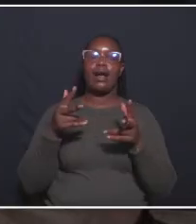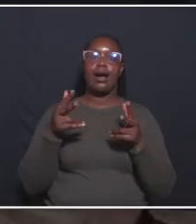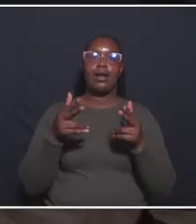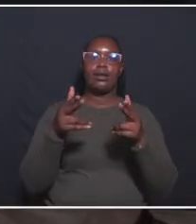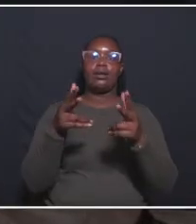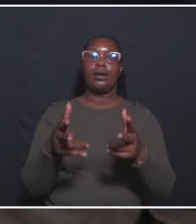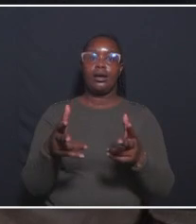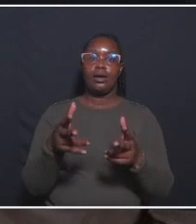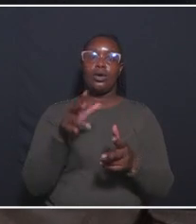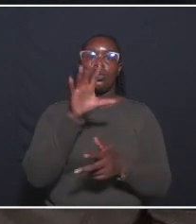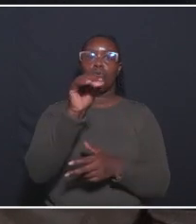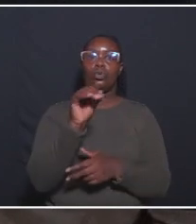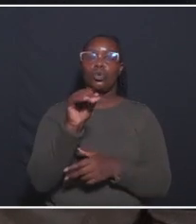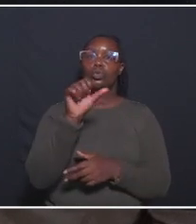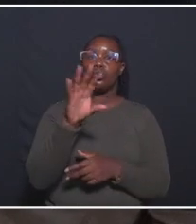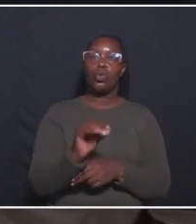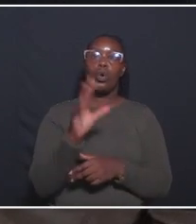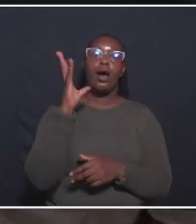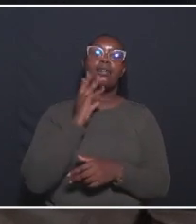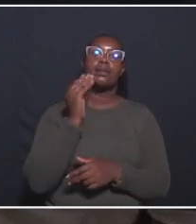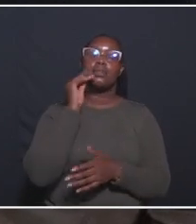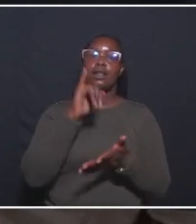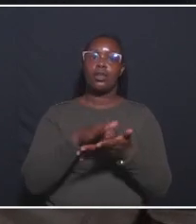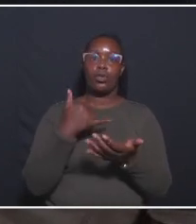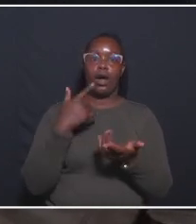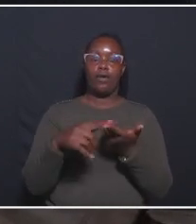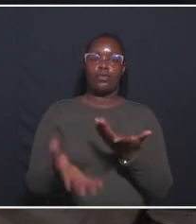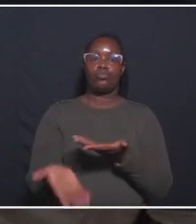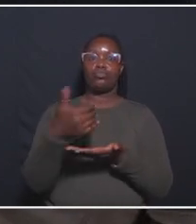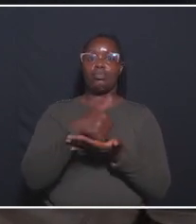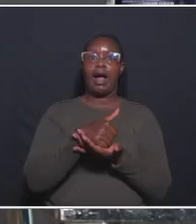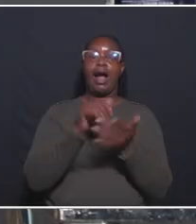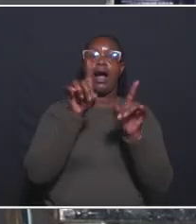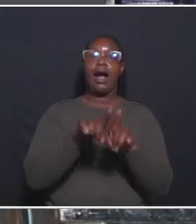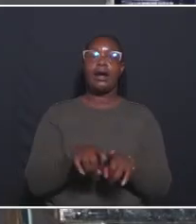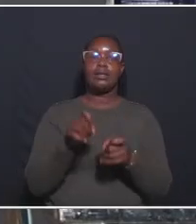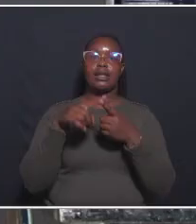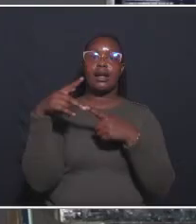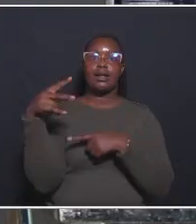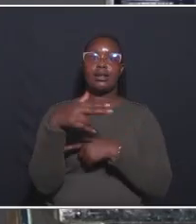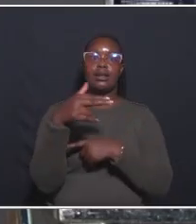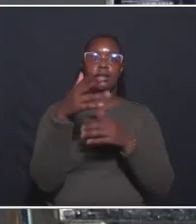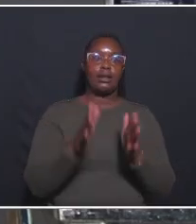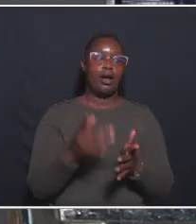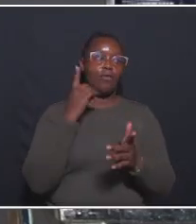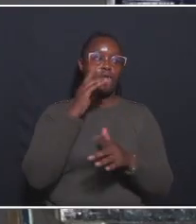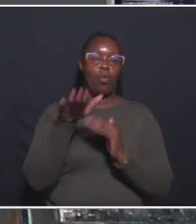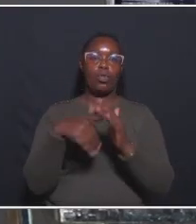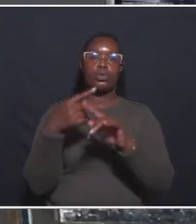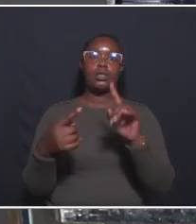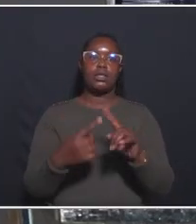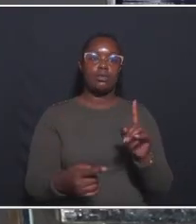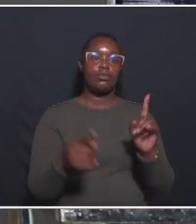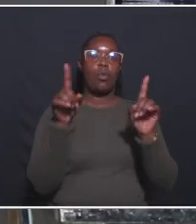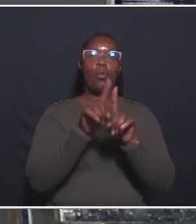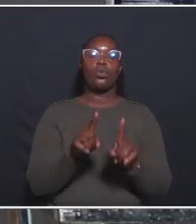experience that you've gathered across the timeline as an editor for all those years, you're editing documentaries,